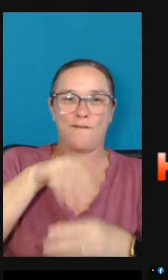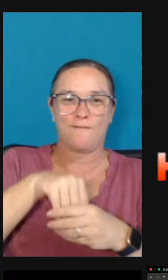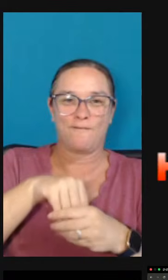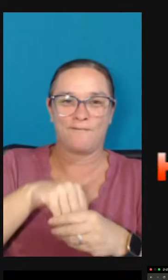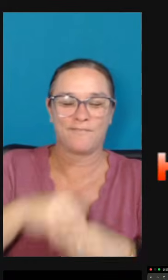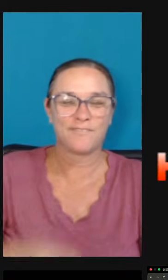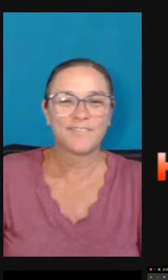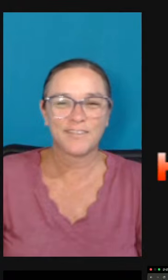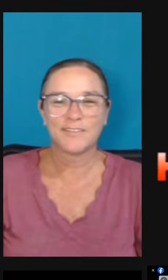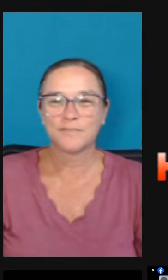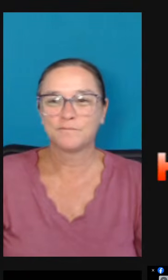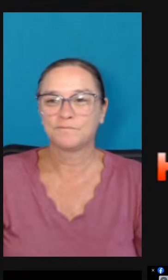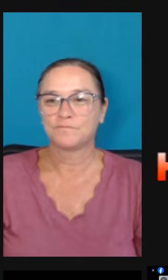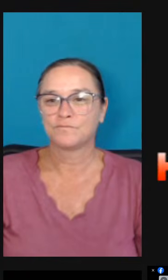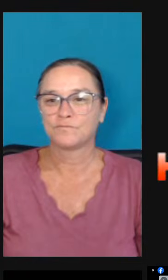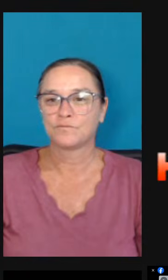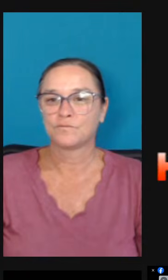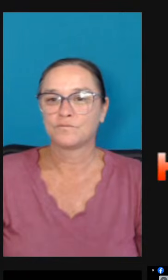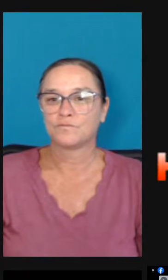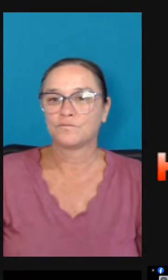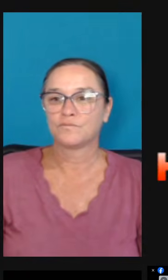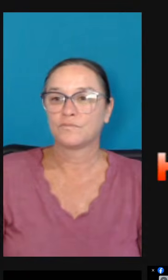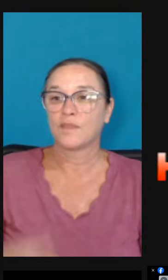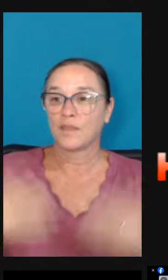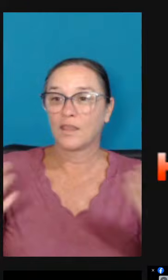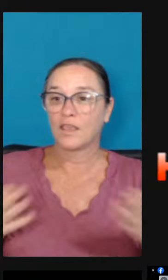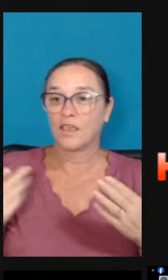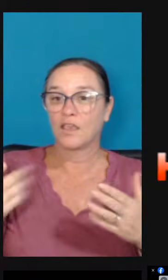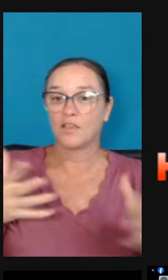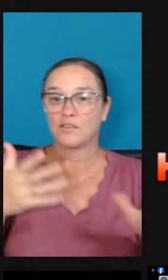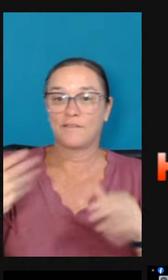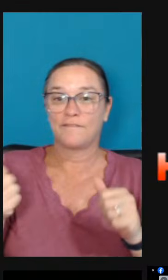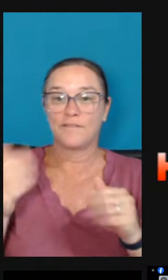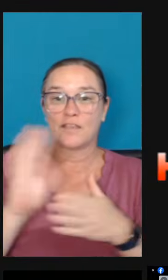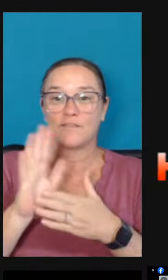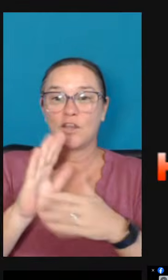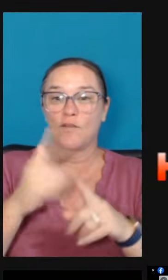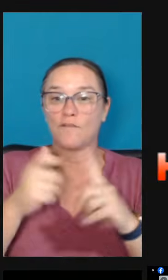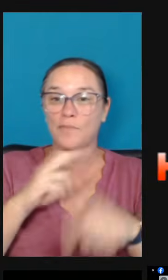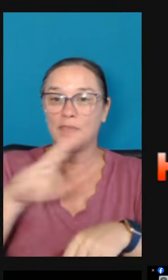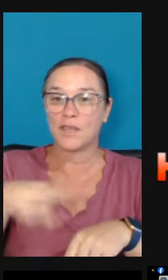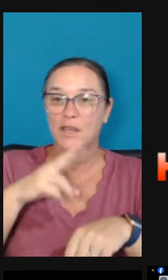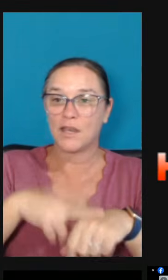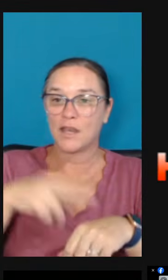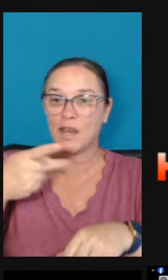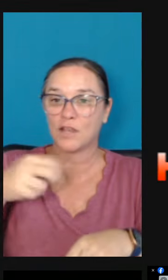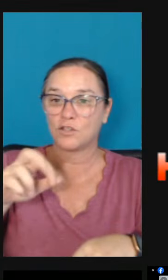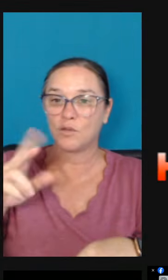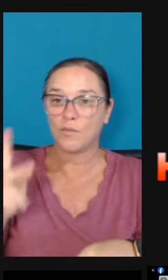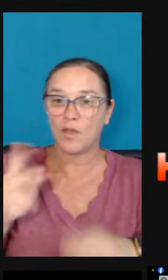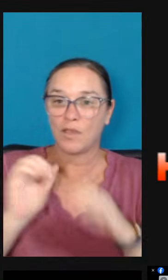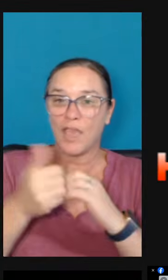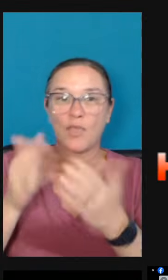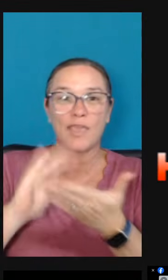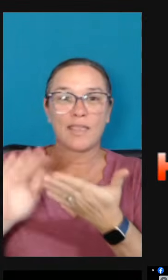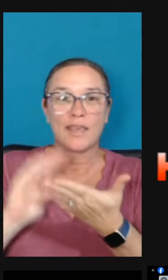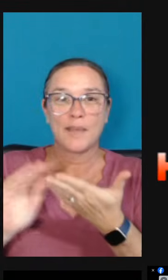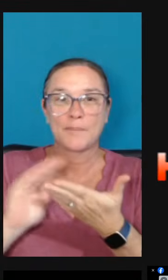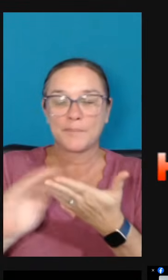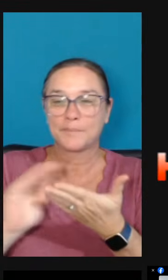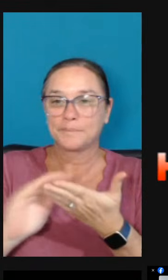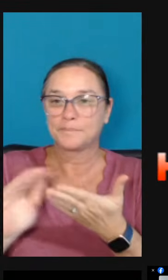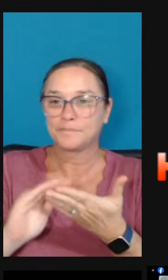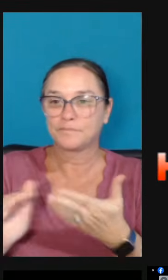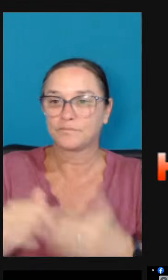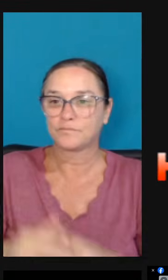Okay, so here's a quick video from the national park of what they were doing to clean up. And so here